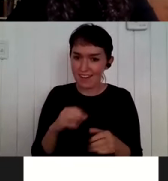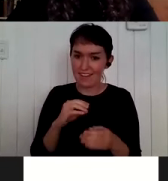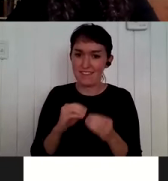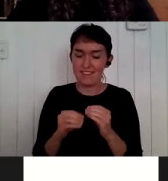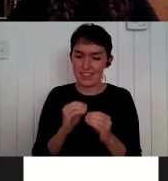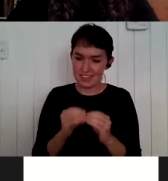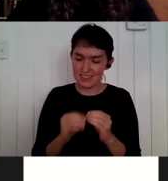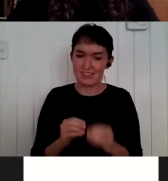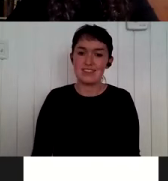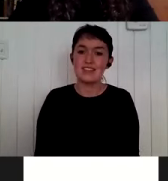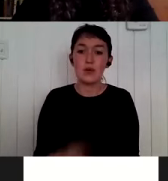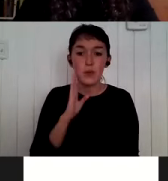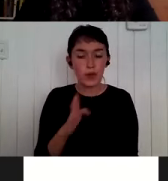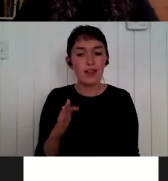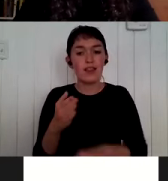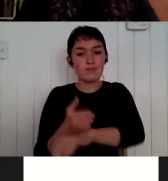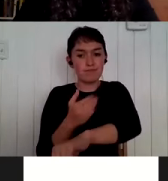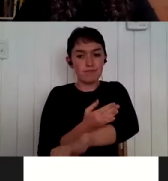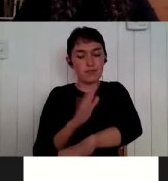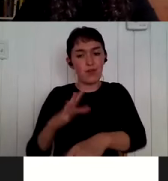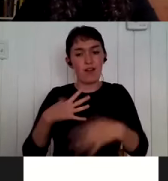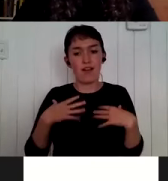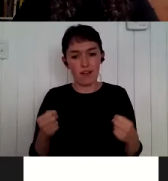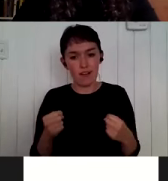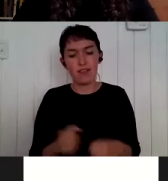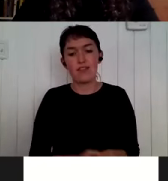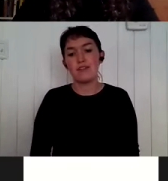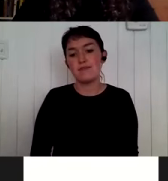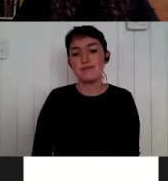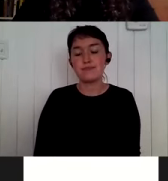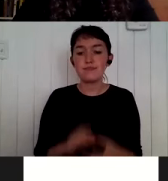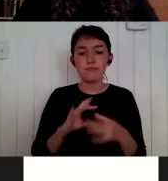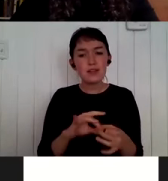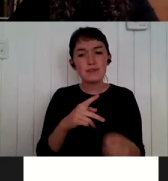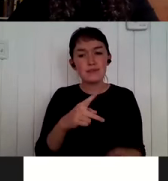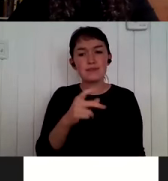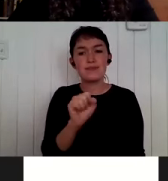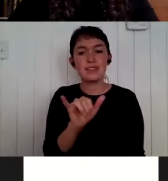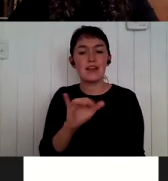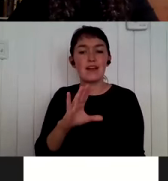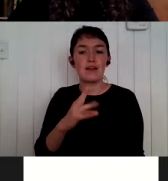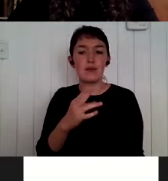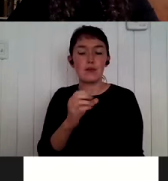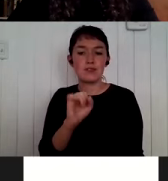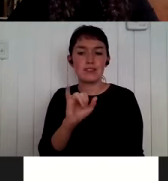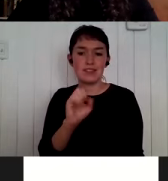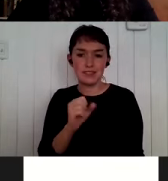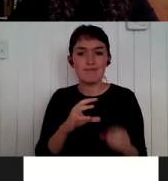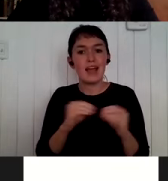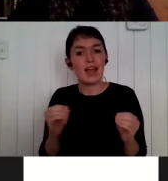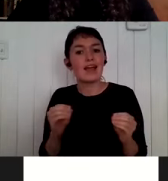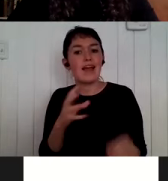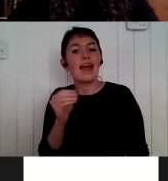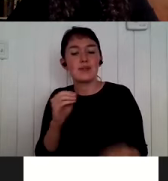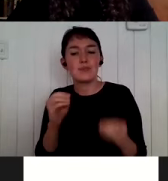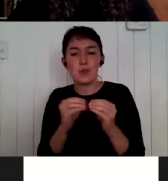when you see it in psychosis and more broadly. So the last thing I wanted to end on is that it might be that you're